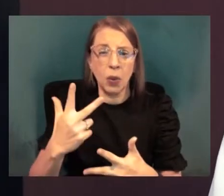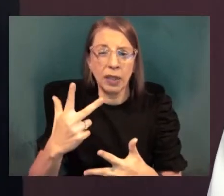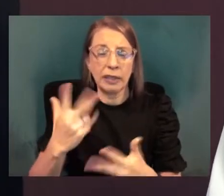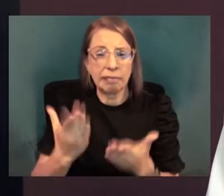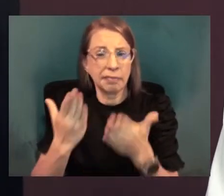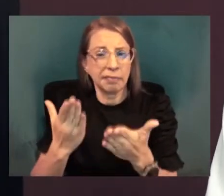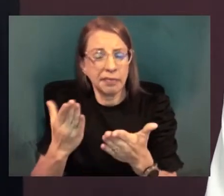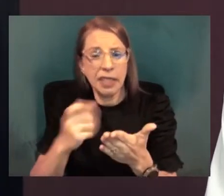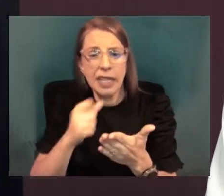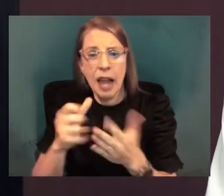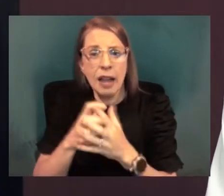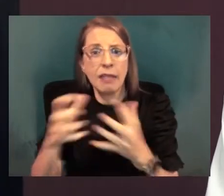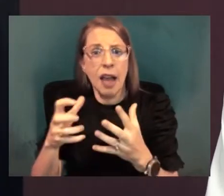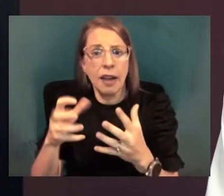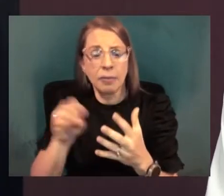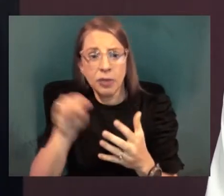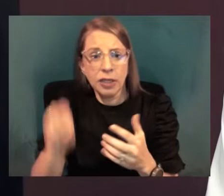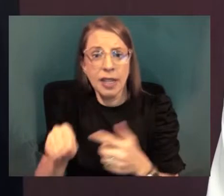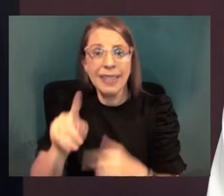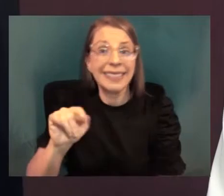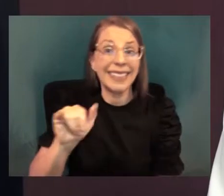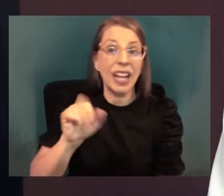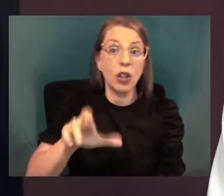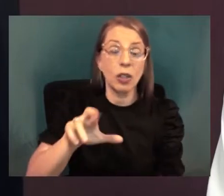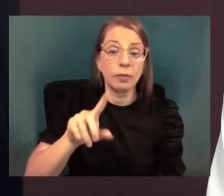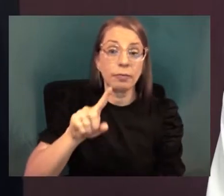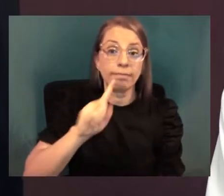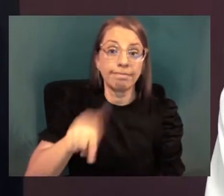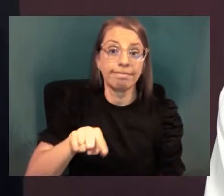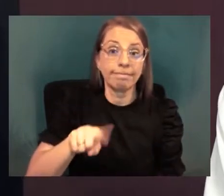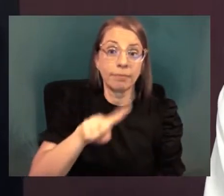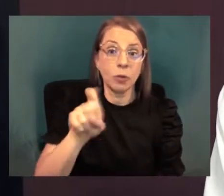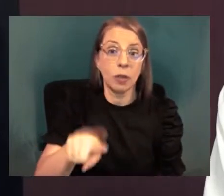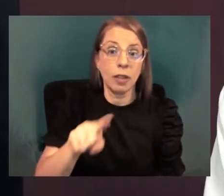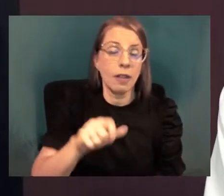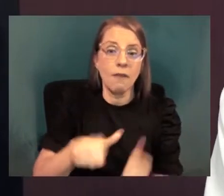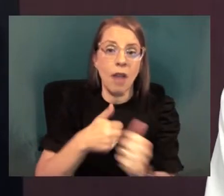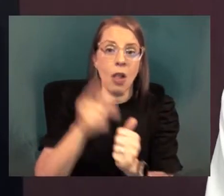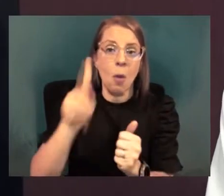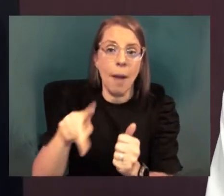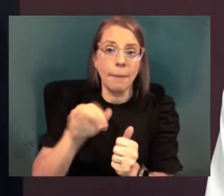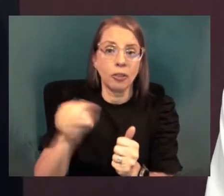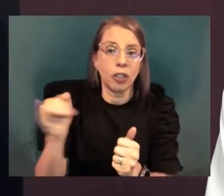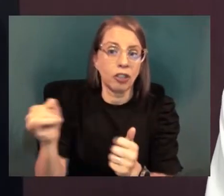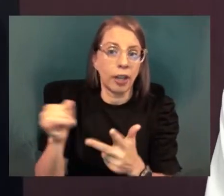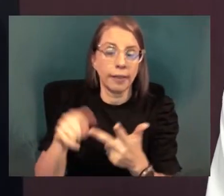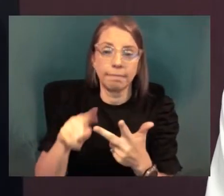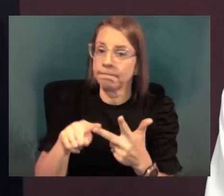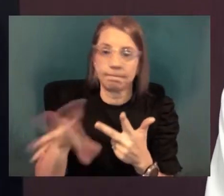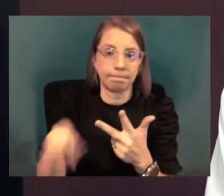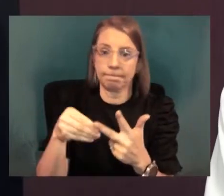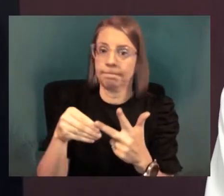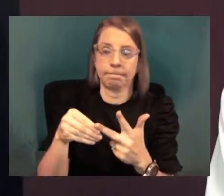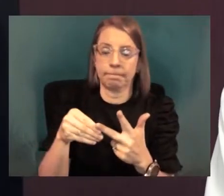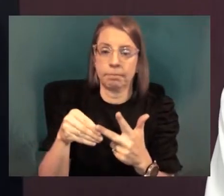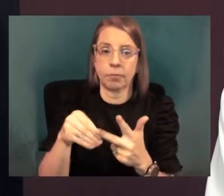Taylor, here's my direct answer to the question. At this time, I would not recommend a follow-up dose to J&J. However, I